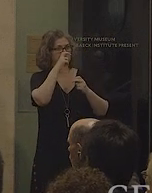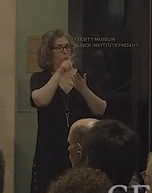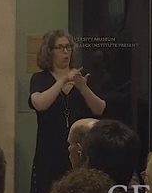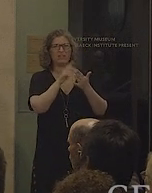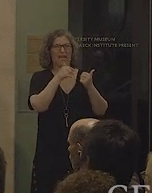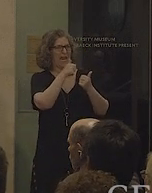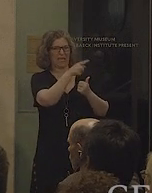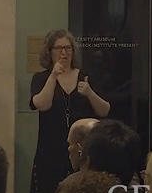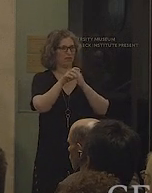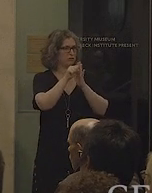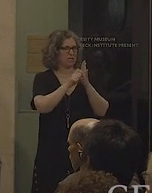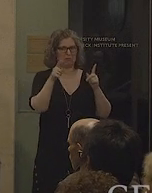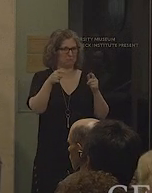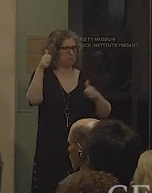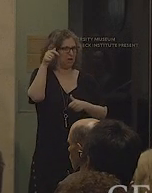almost any state in the country.